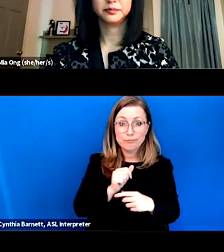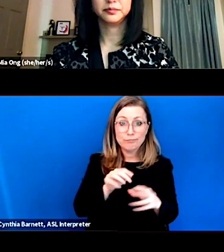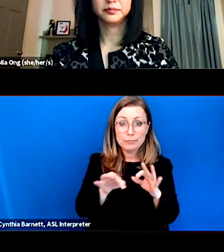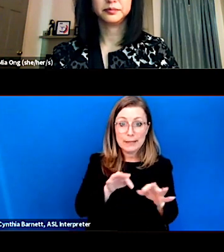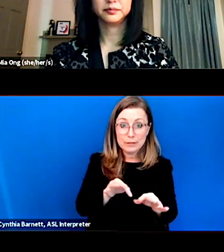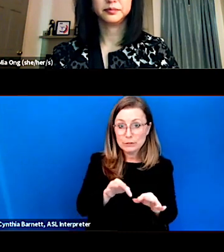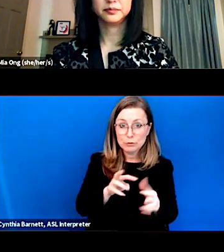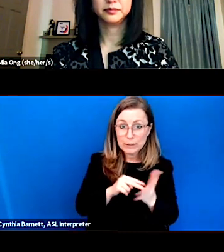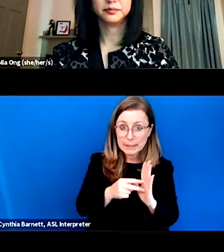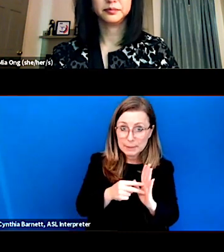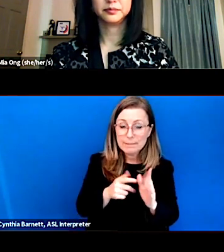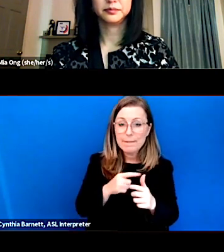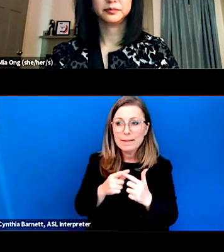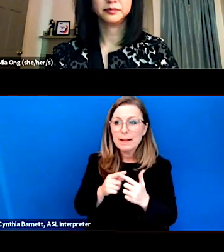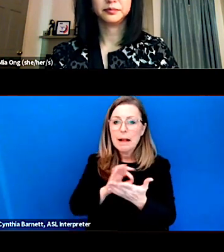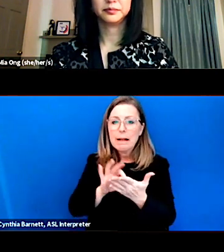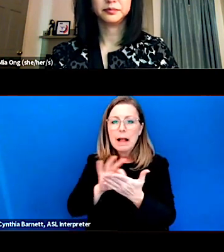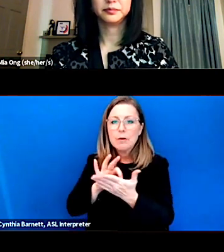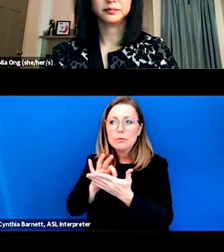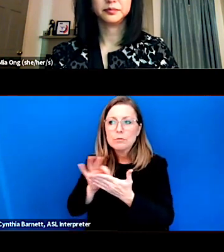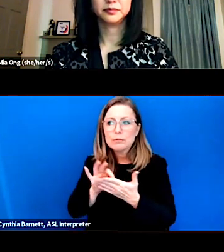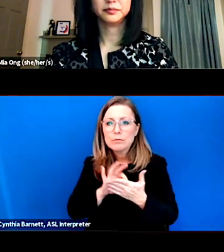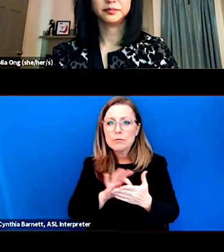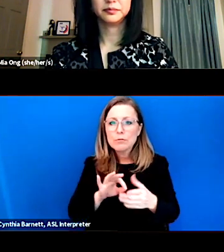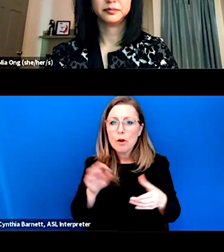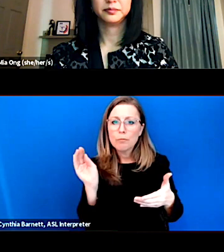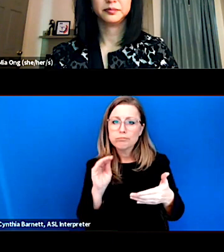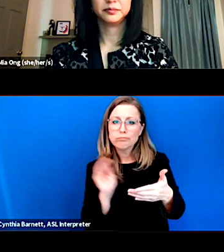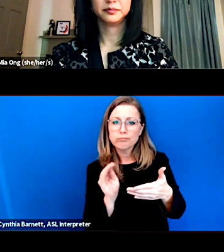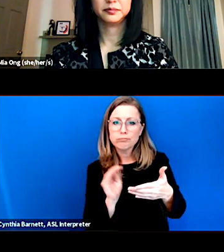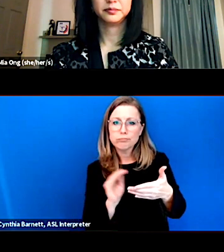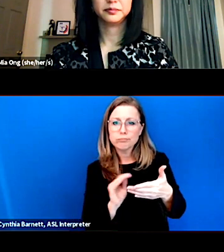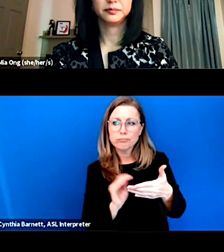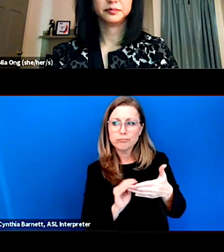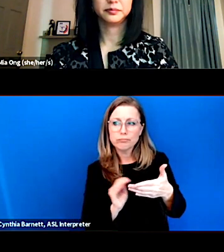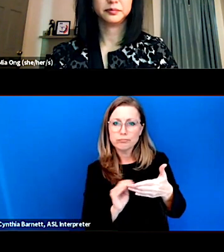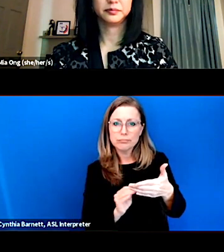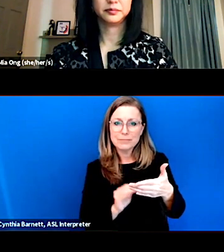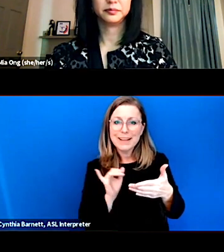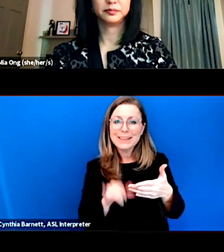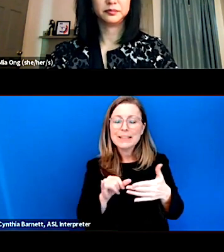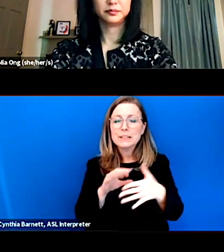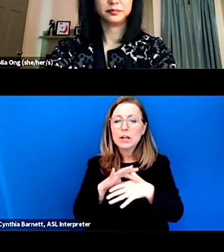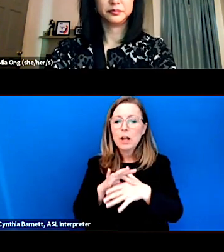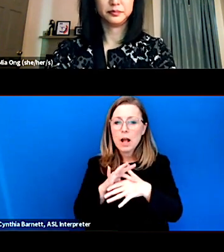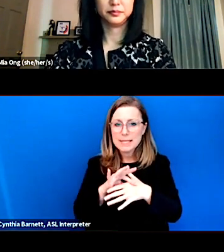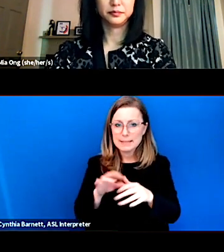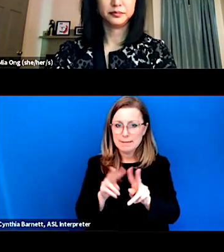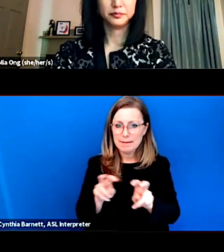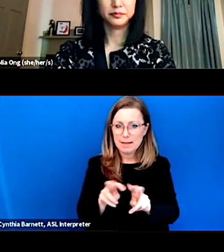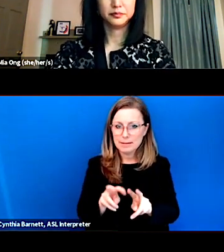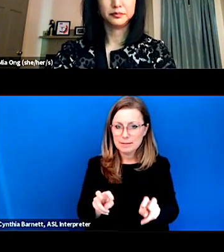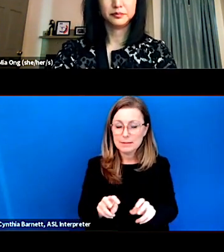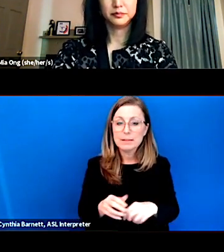that you get. That is content analysis, and you're making the decisions about those categories.